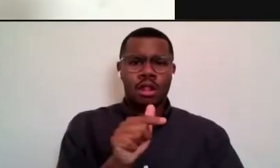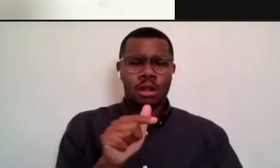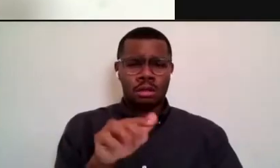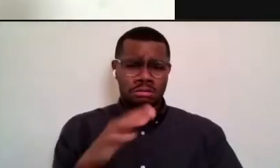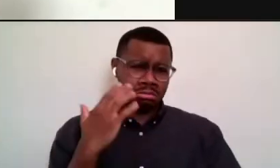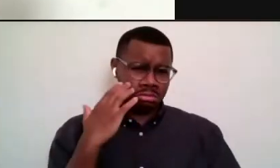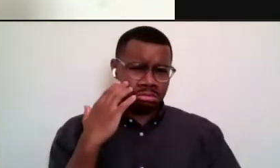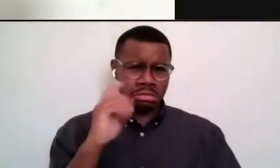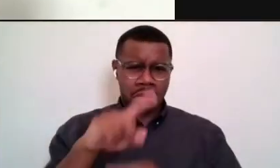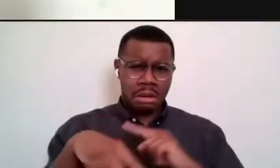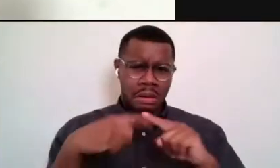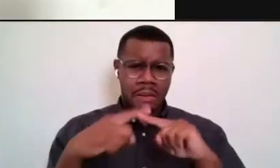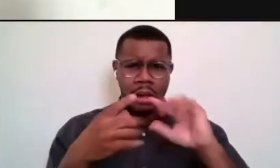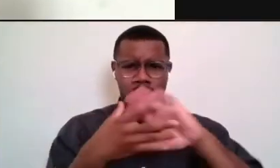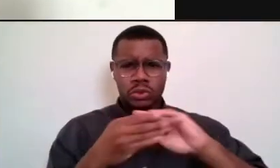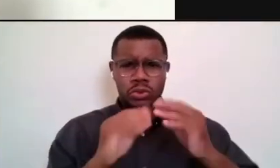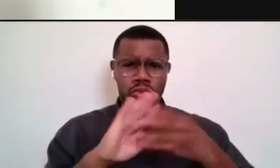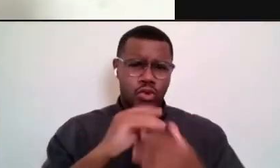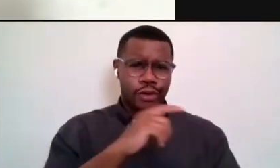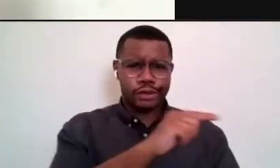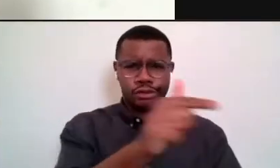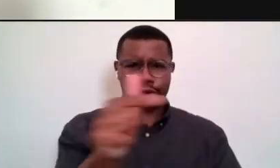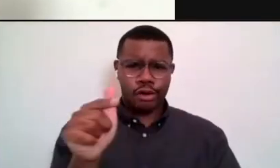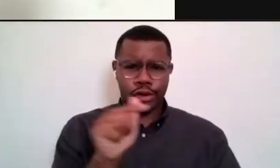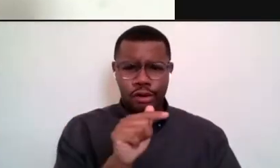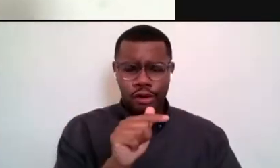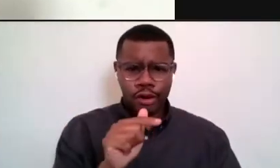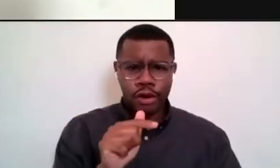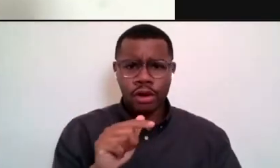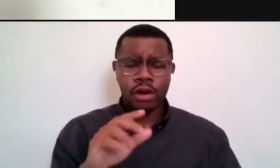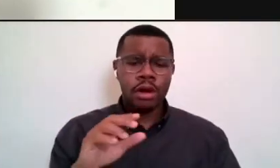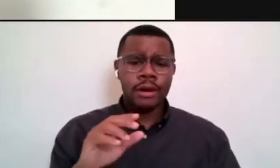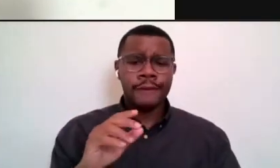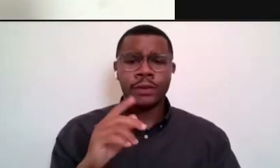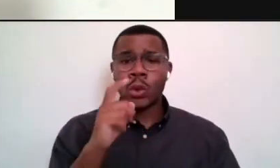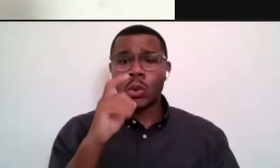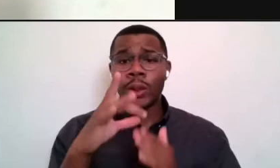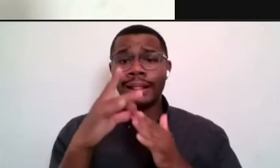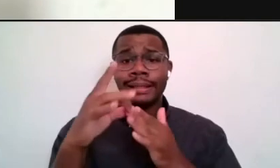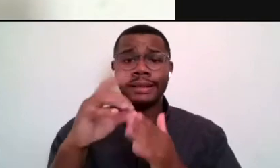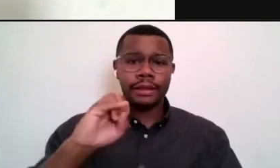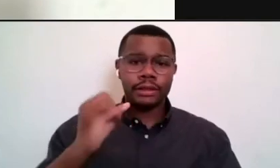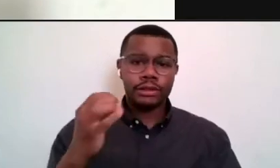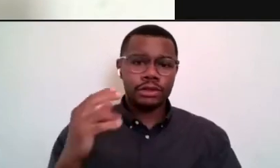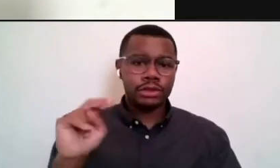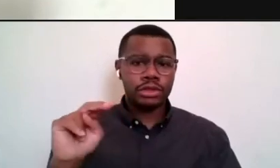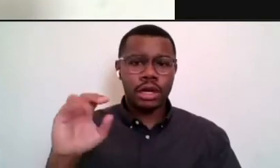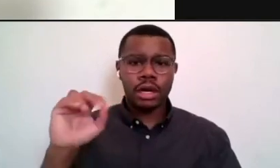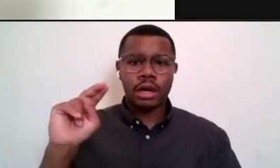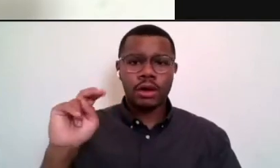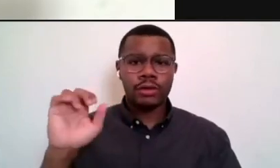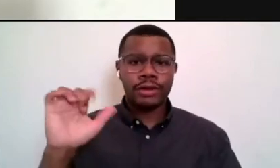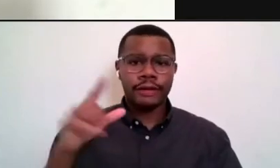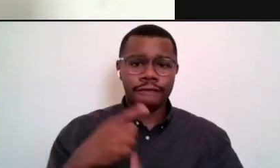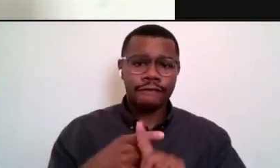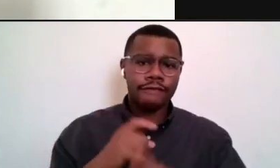circle methodology pioneered by John O'Neill from Junebug